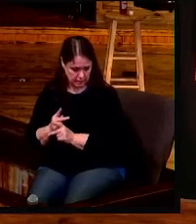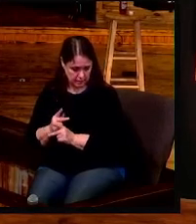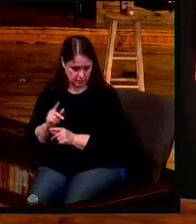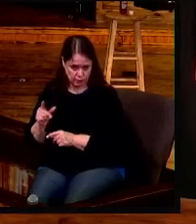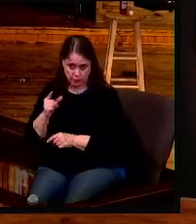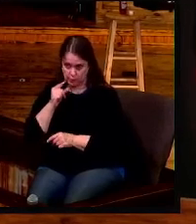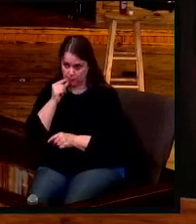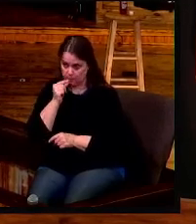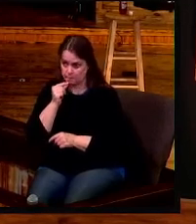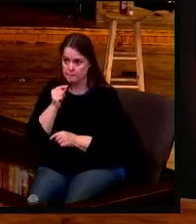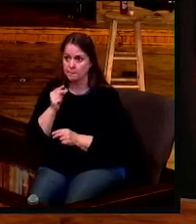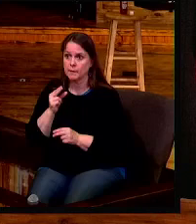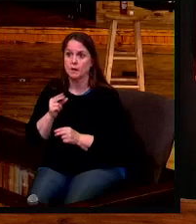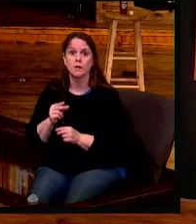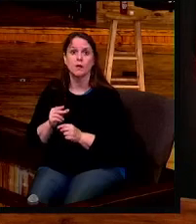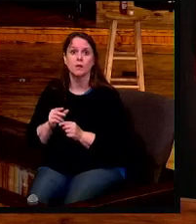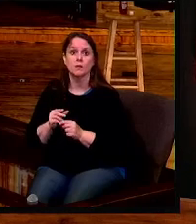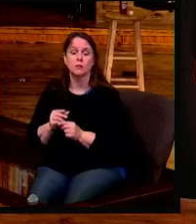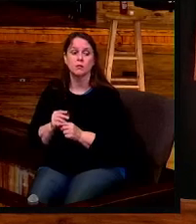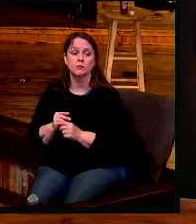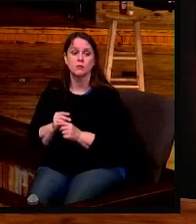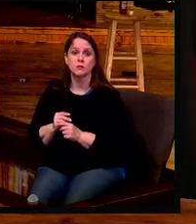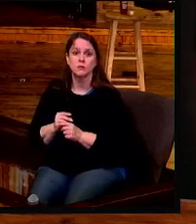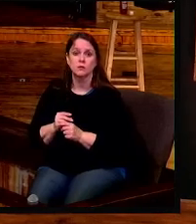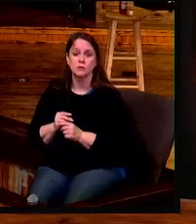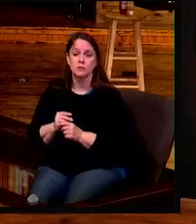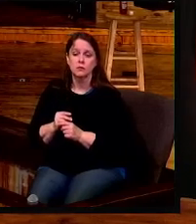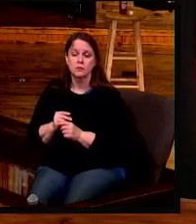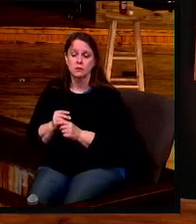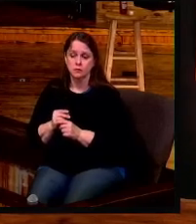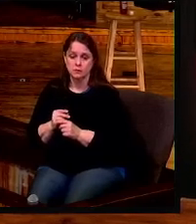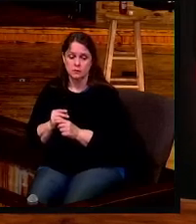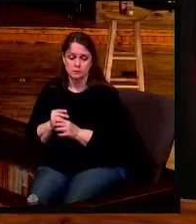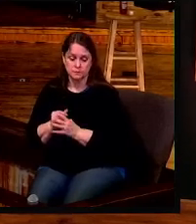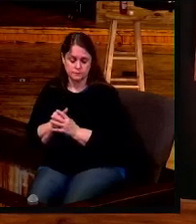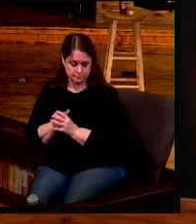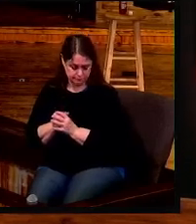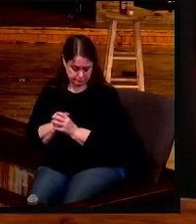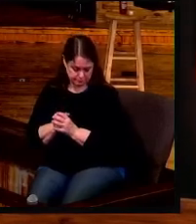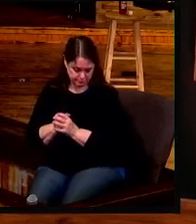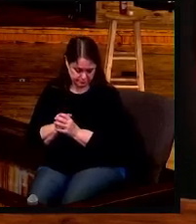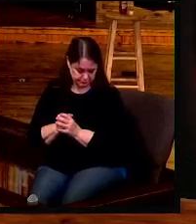The mouth of the godly person gives wise advice, but the tongue that deceives will be cut off.